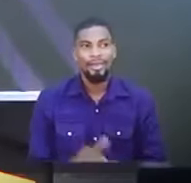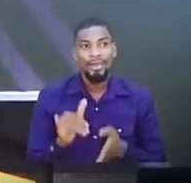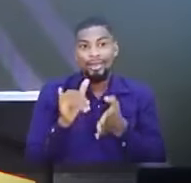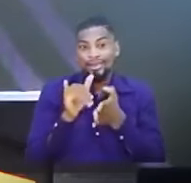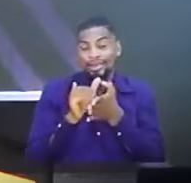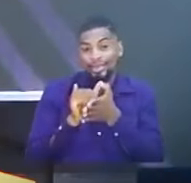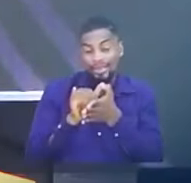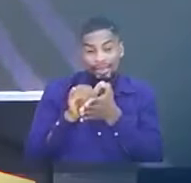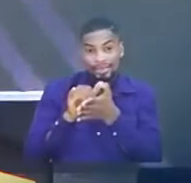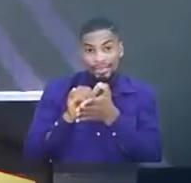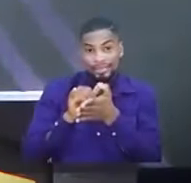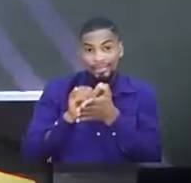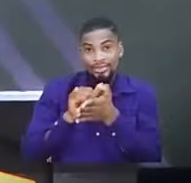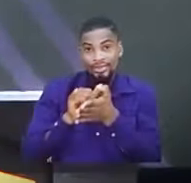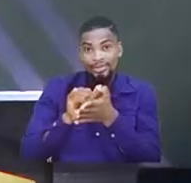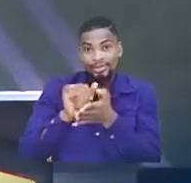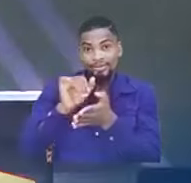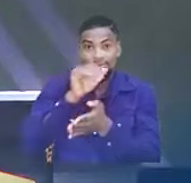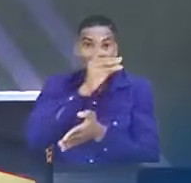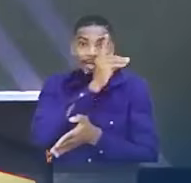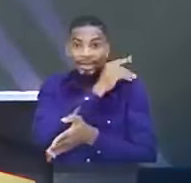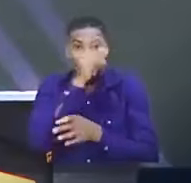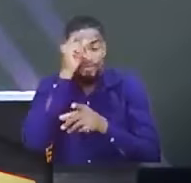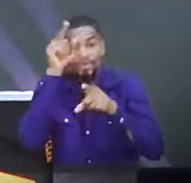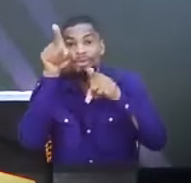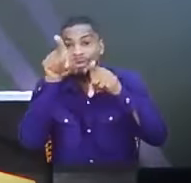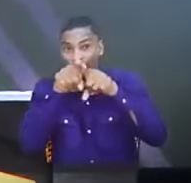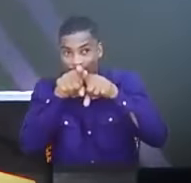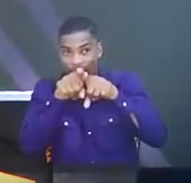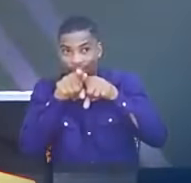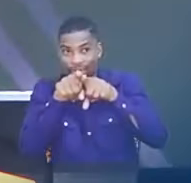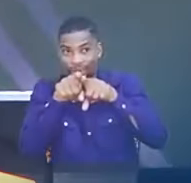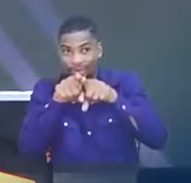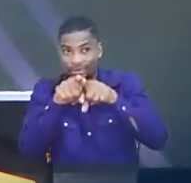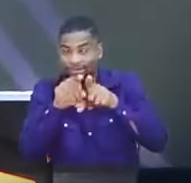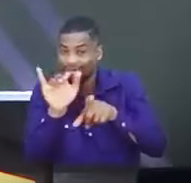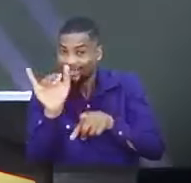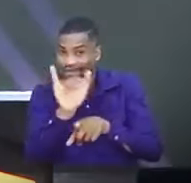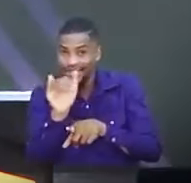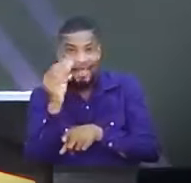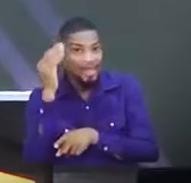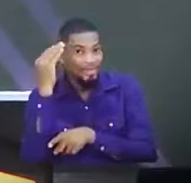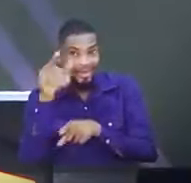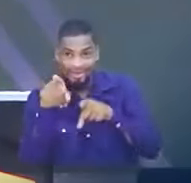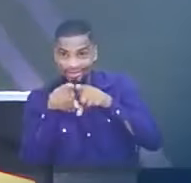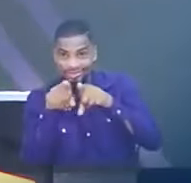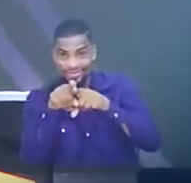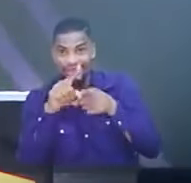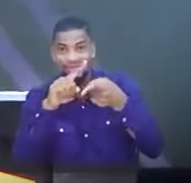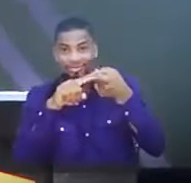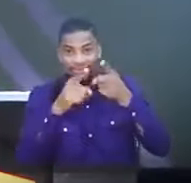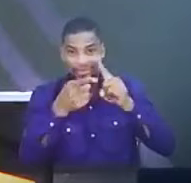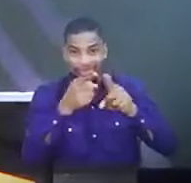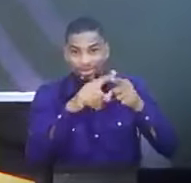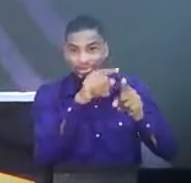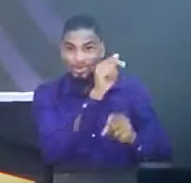Shimeah, David's brother. So he was a cousin who was also a friend to Amnon.